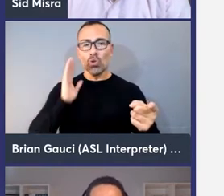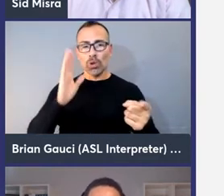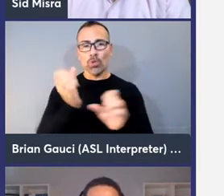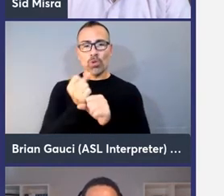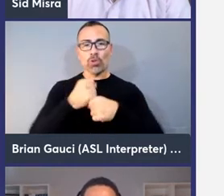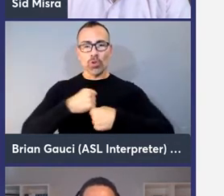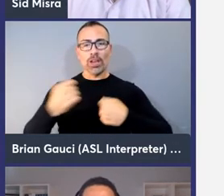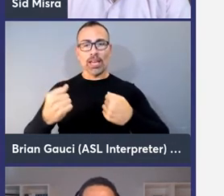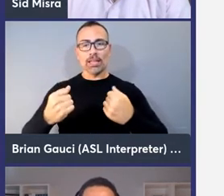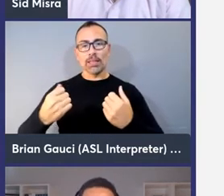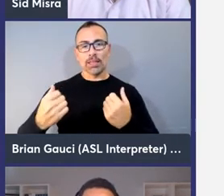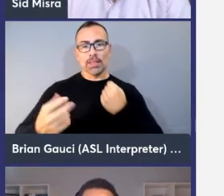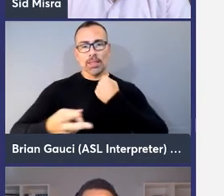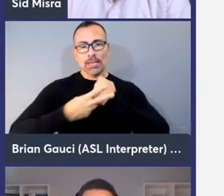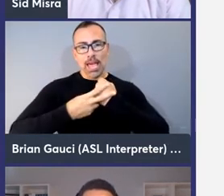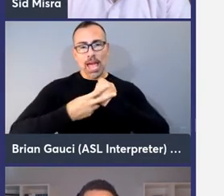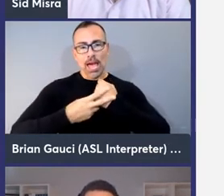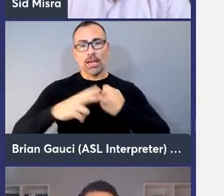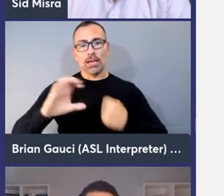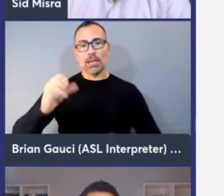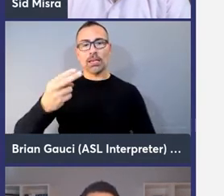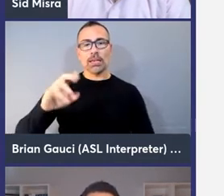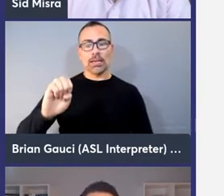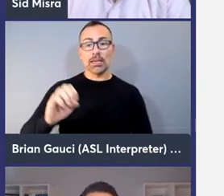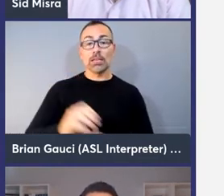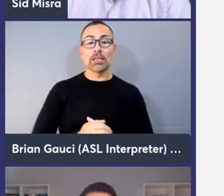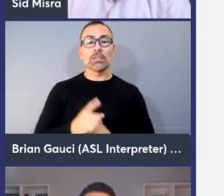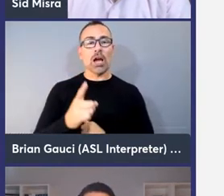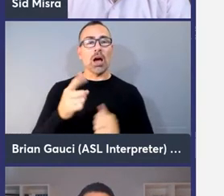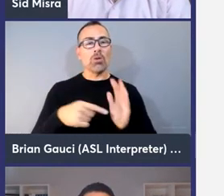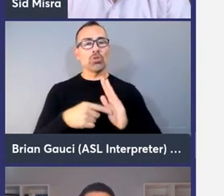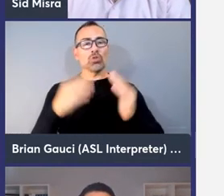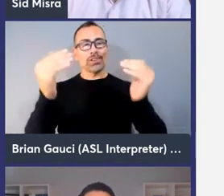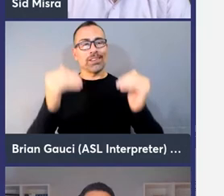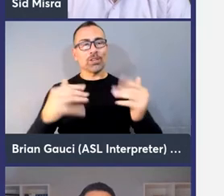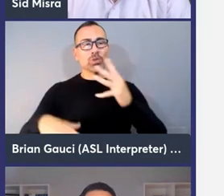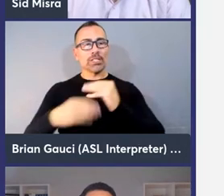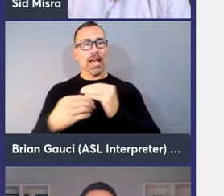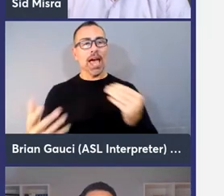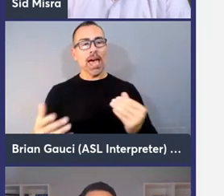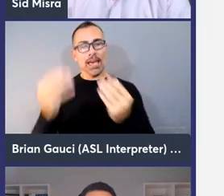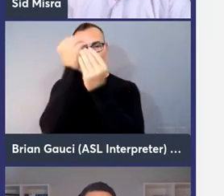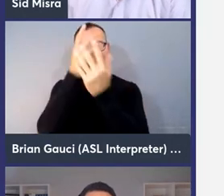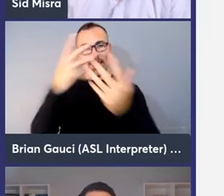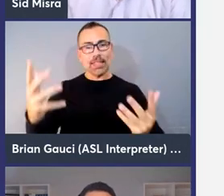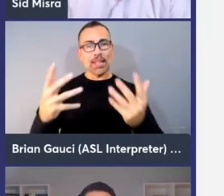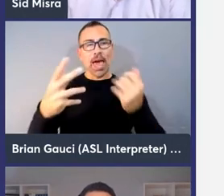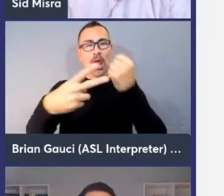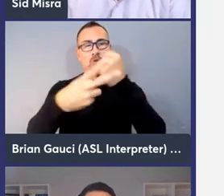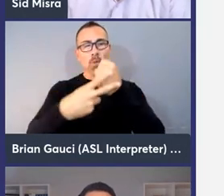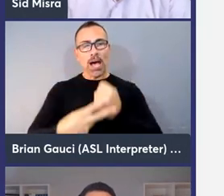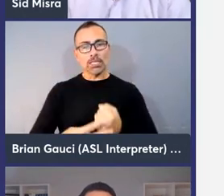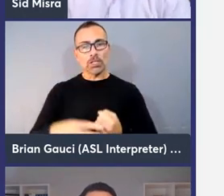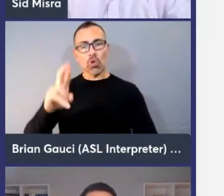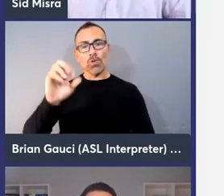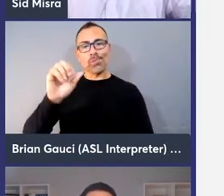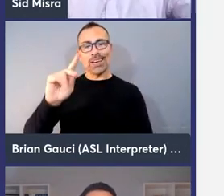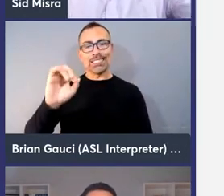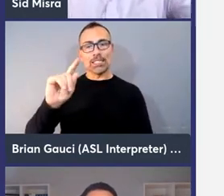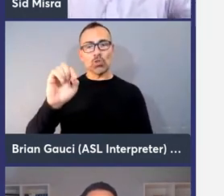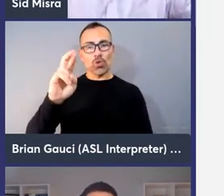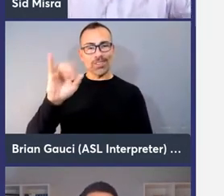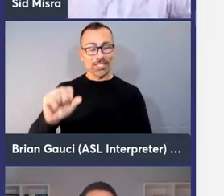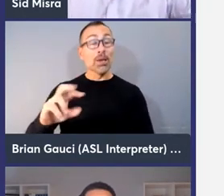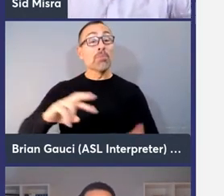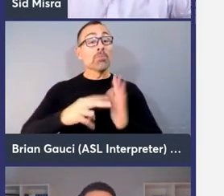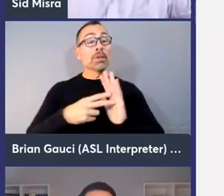So I'll show you this next step, which is around adding the data repositories to the cache. This is where you link those data sets that could be anywhere.